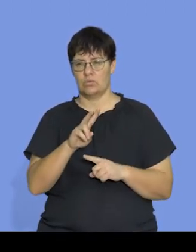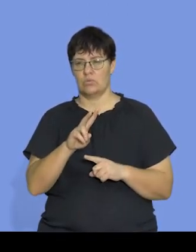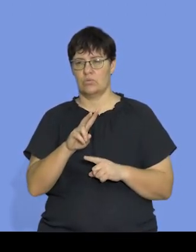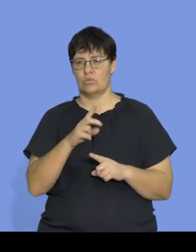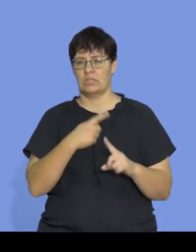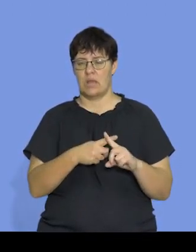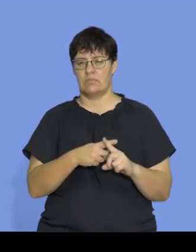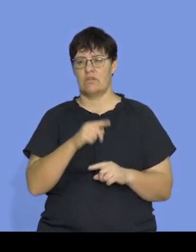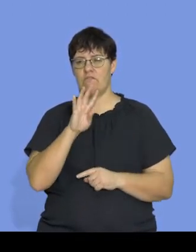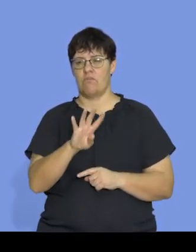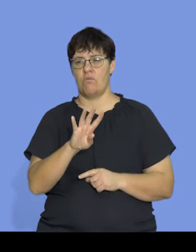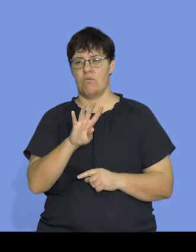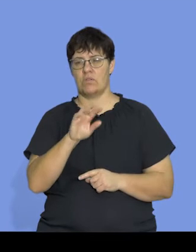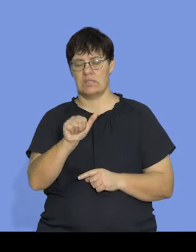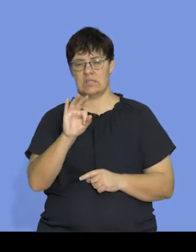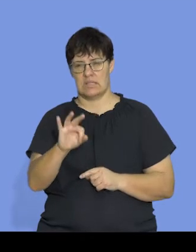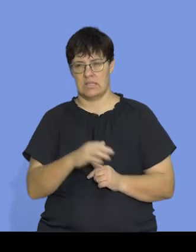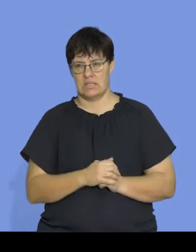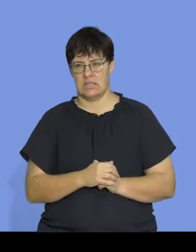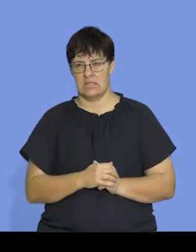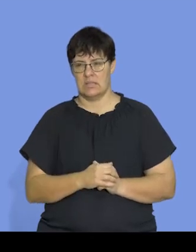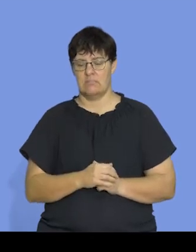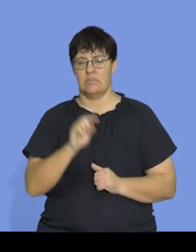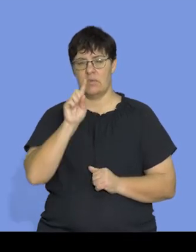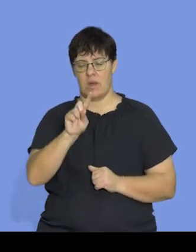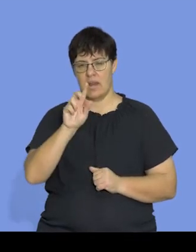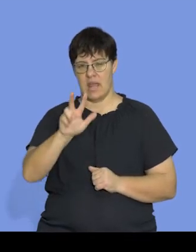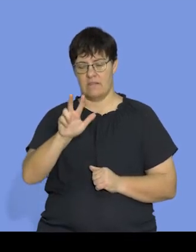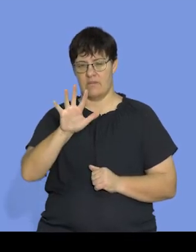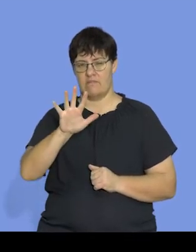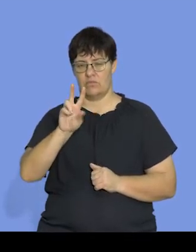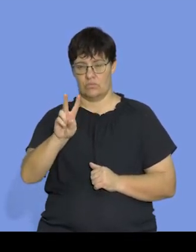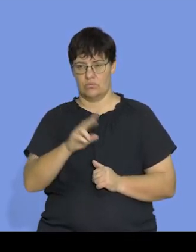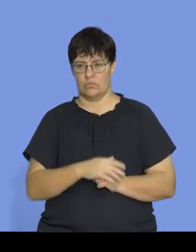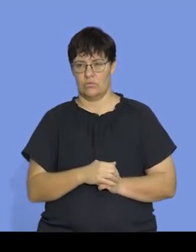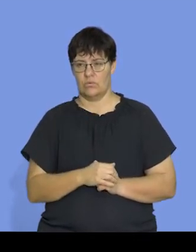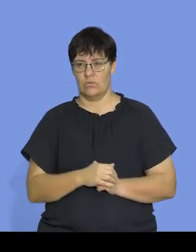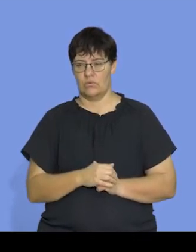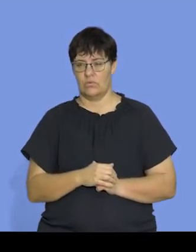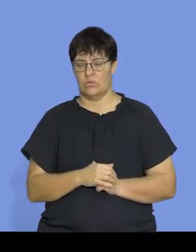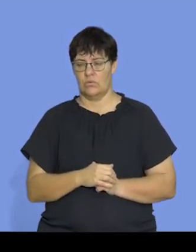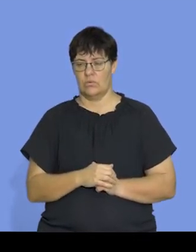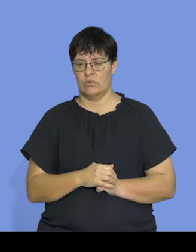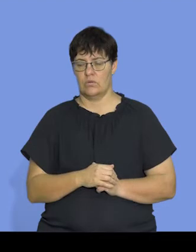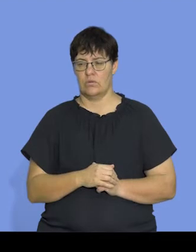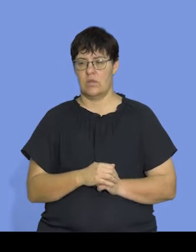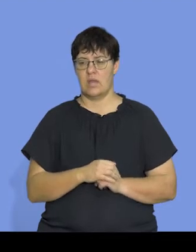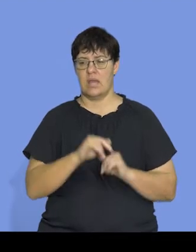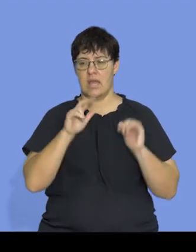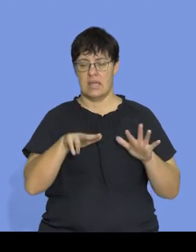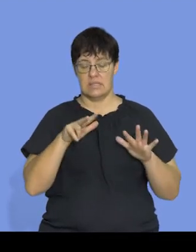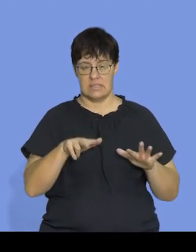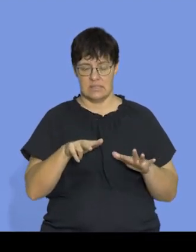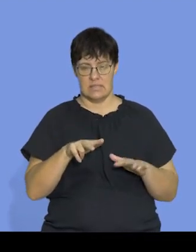463, okay? This gives us 1852, okay? So that's 1852